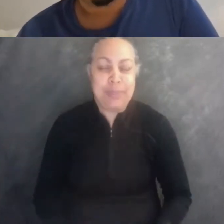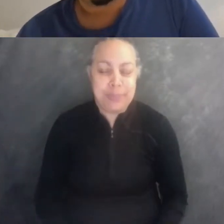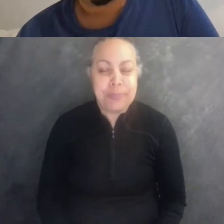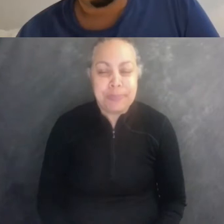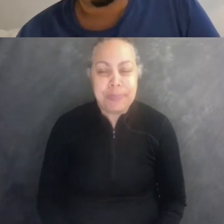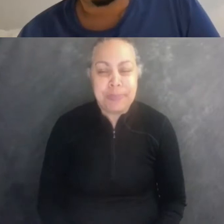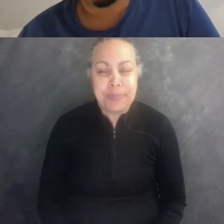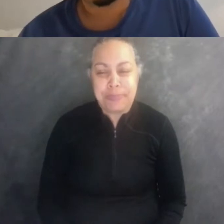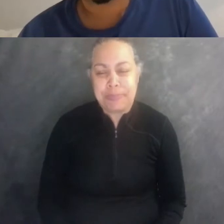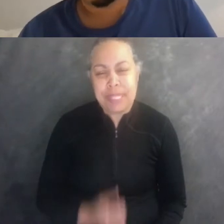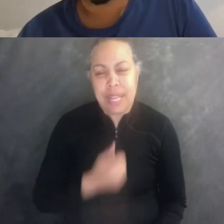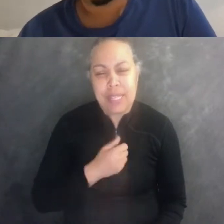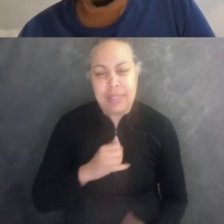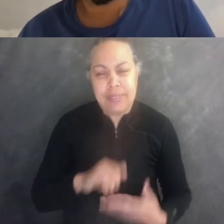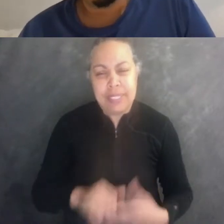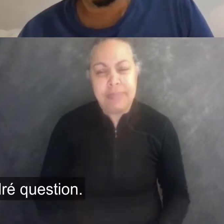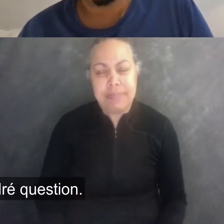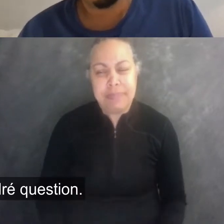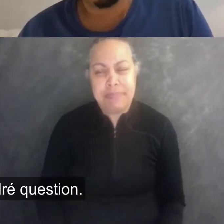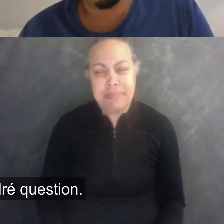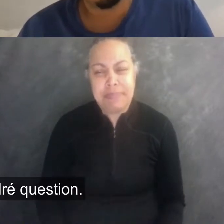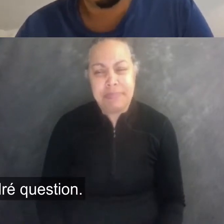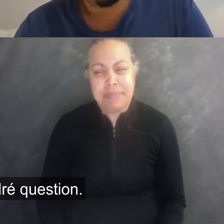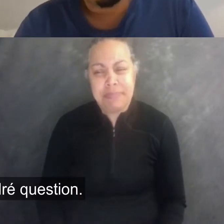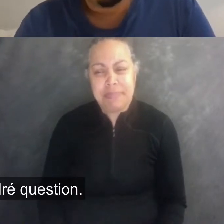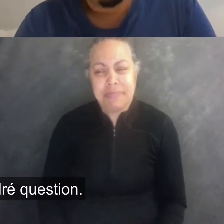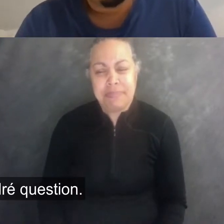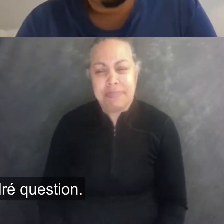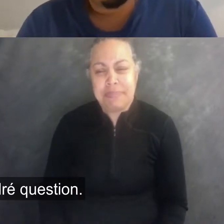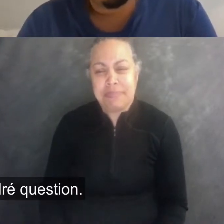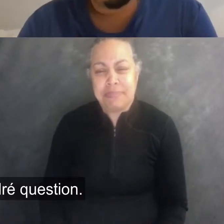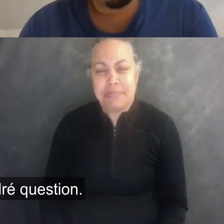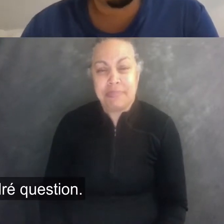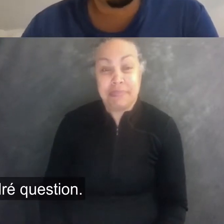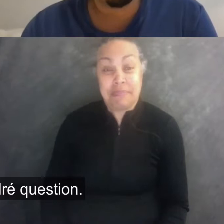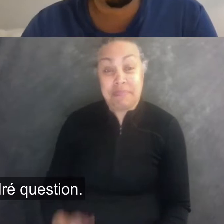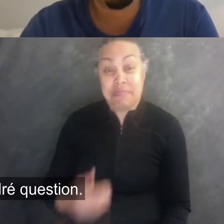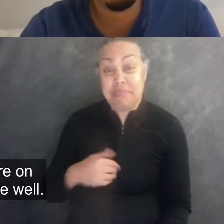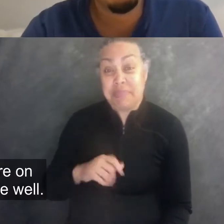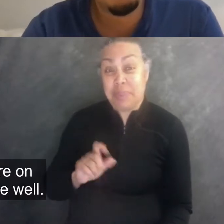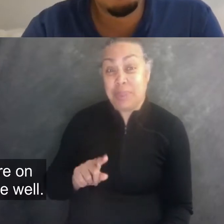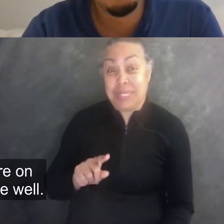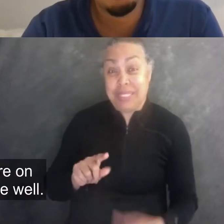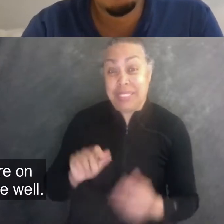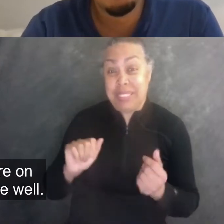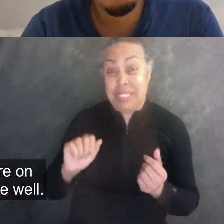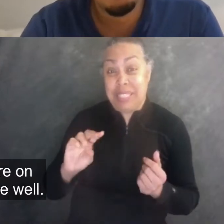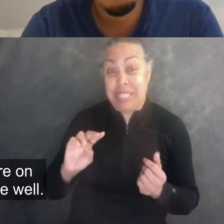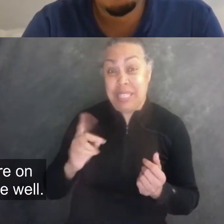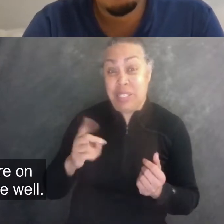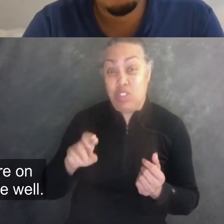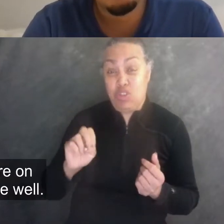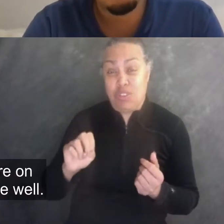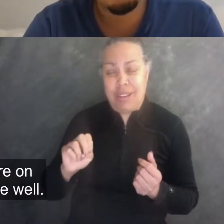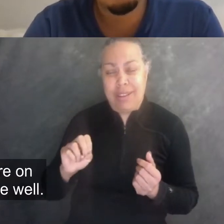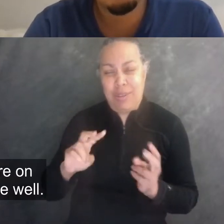I love that. I love that. I have an Andre question. My friends who are on